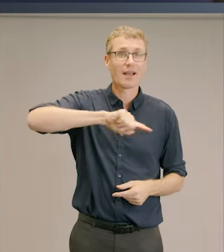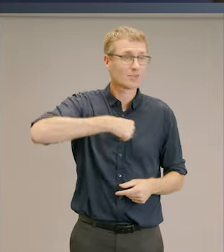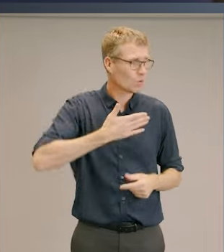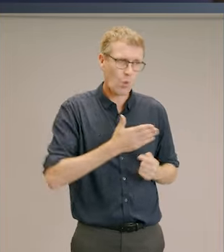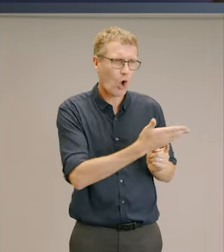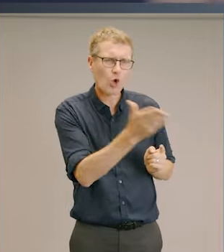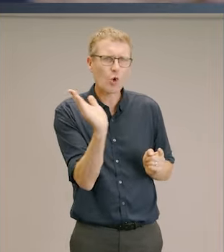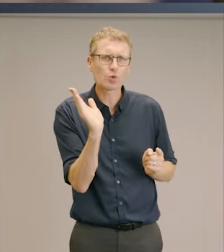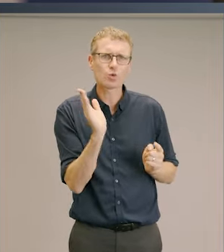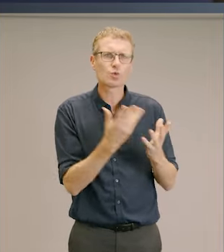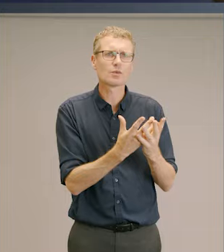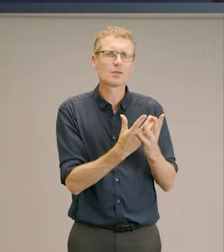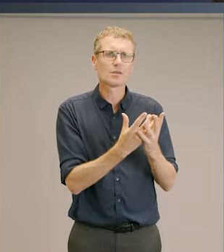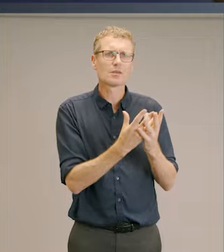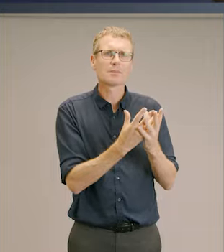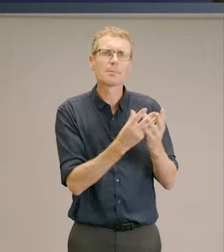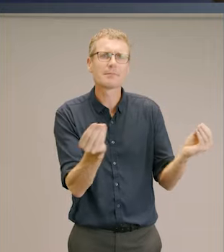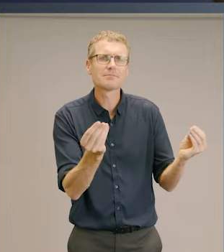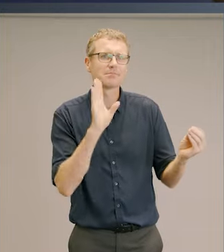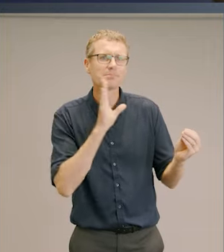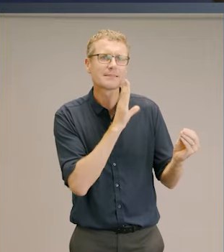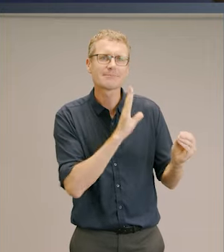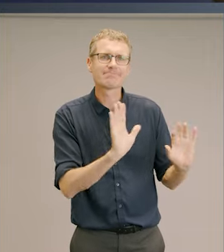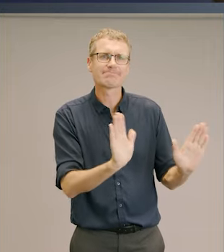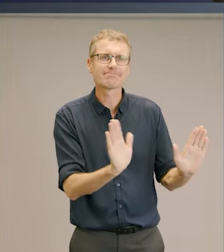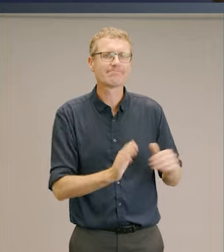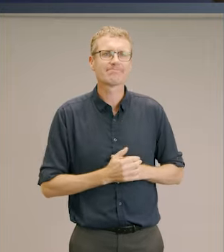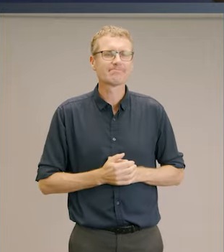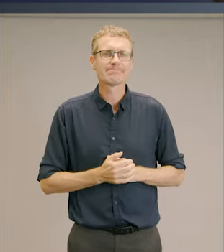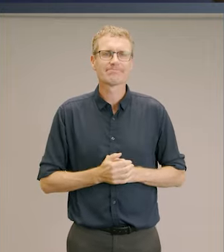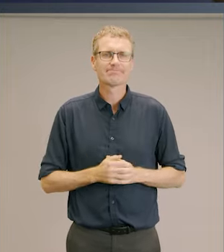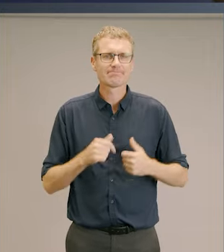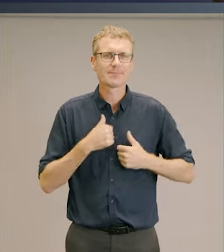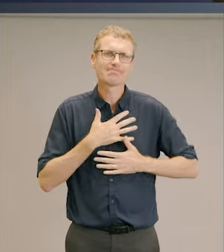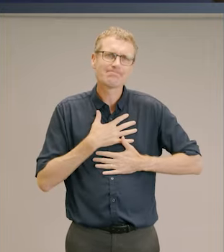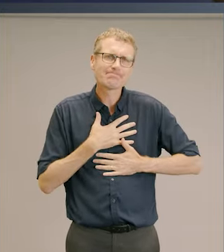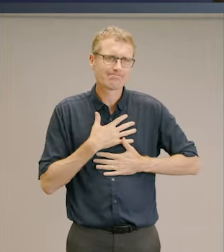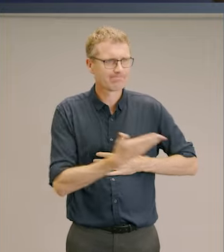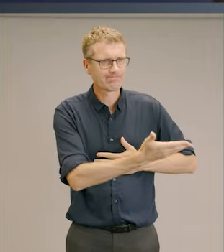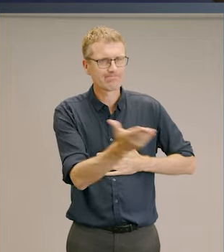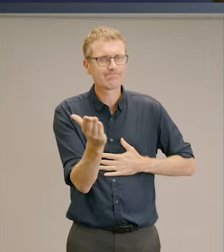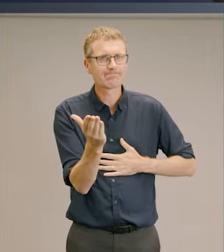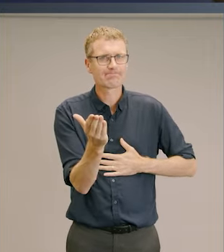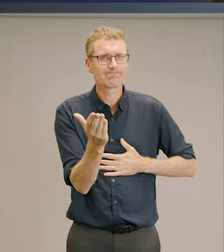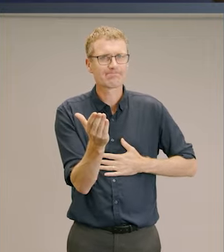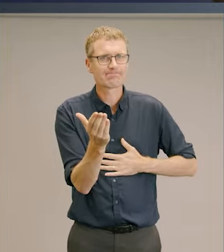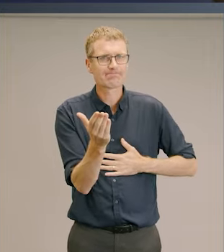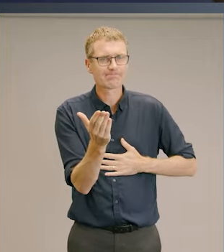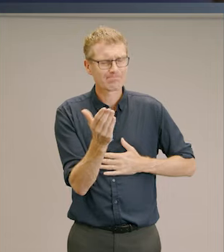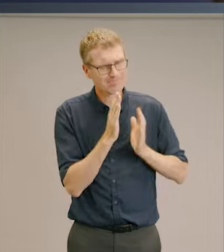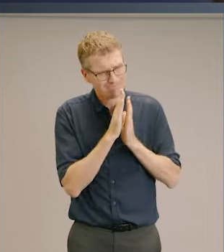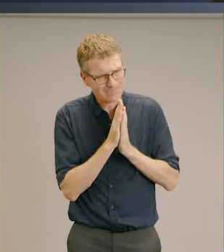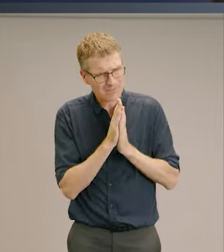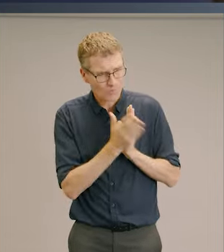Because I know he's here. And I don't want anyone to miss out. Like, that's my prayer. The prayer of my pastor's